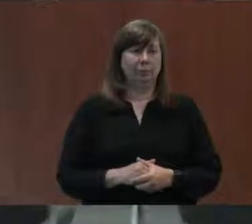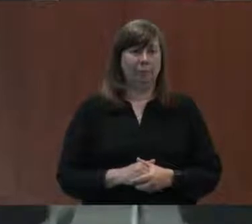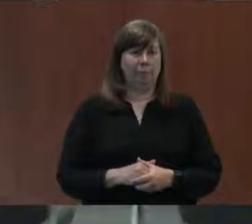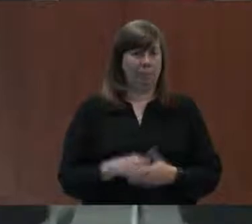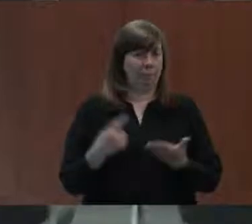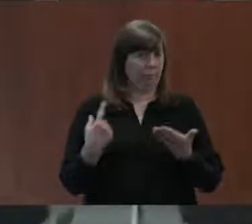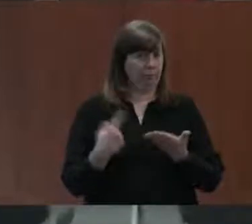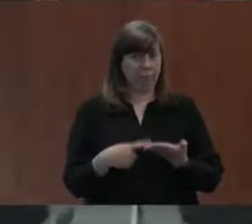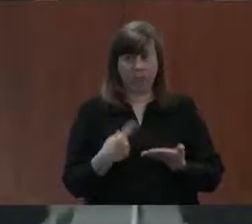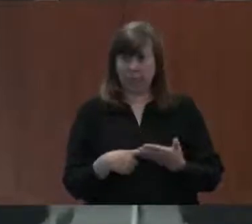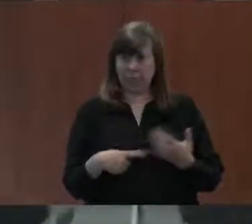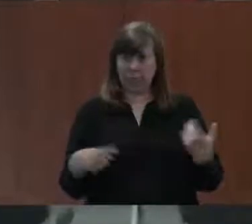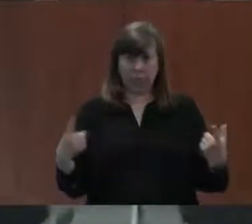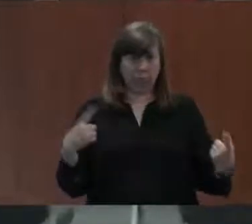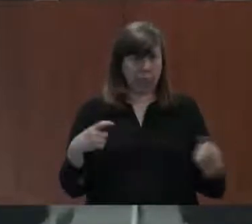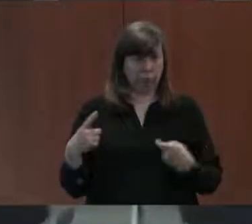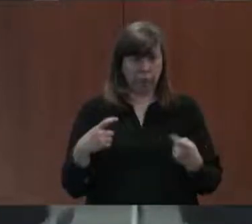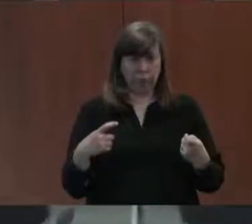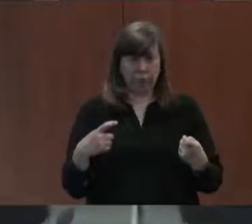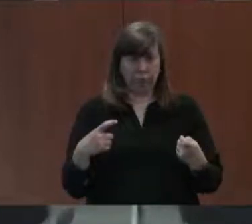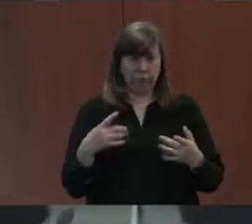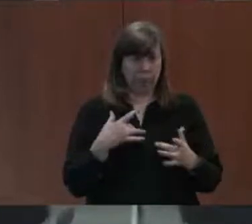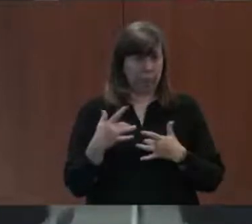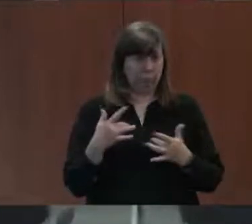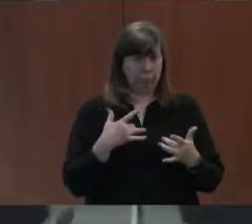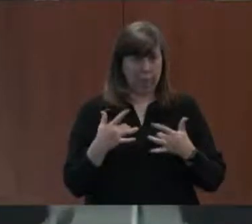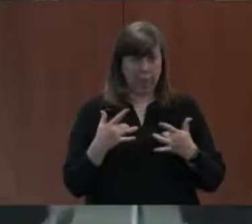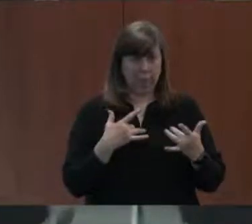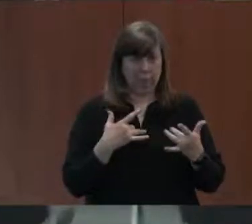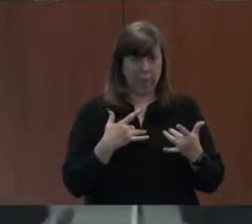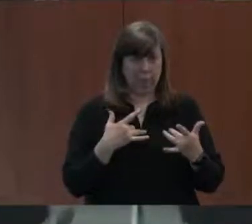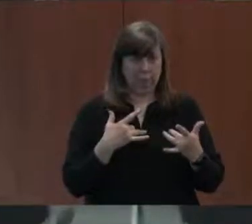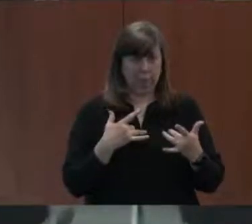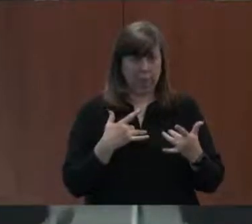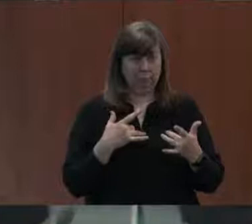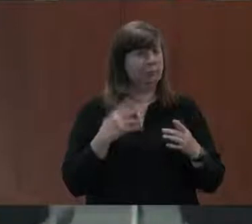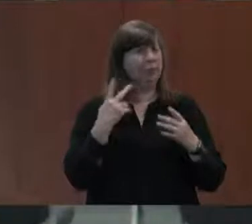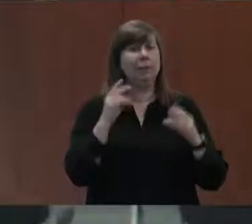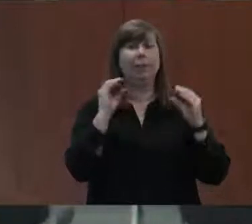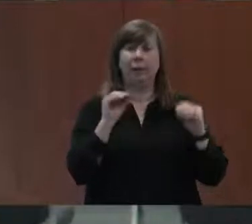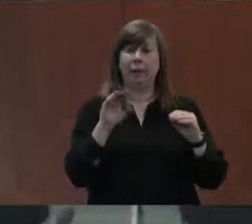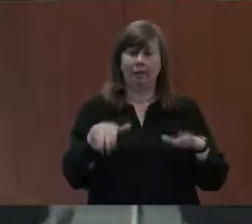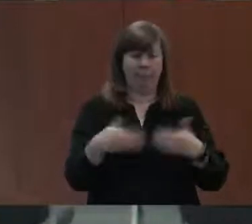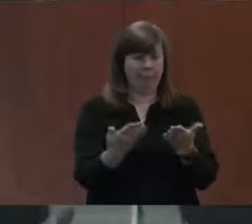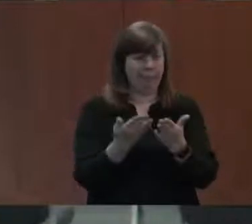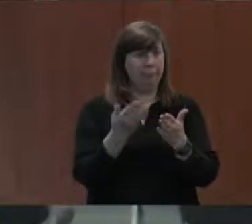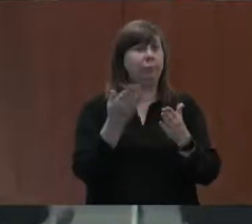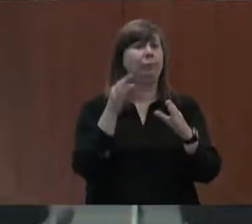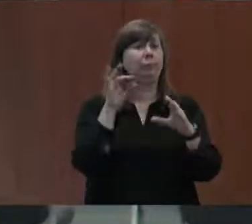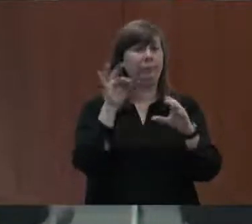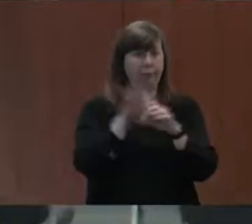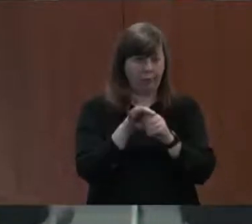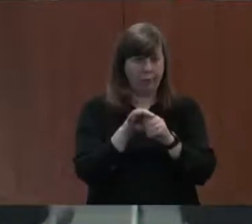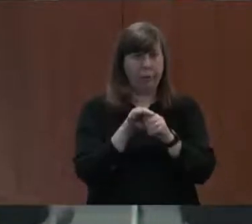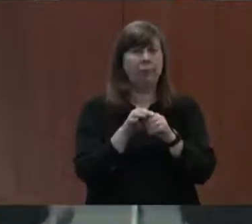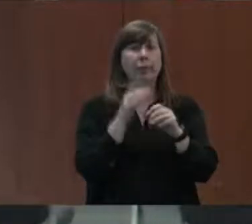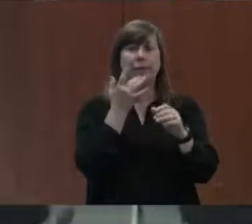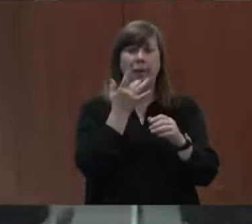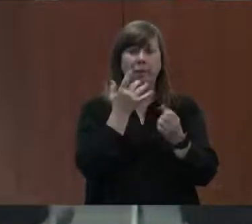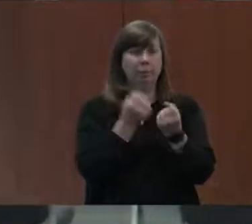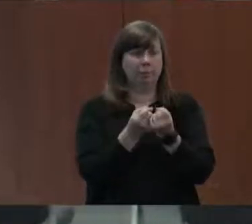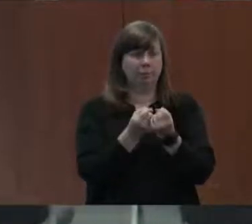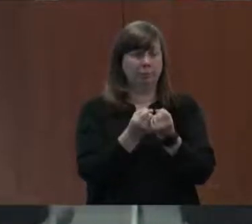Any discussion, questions, concerns? Seeing none, we'll move to a vote on the motion. All in favor?